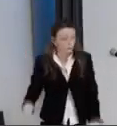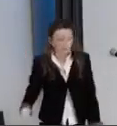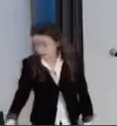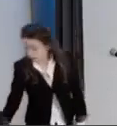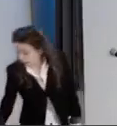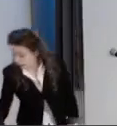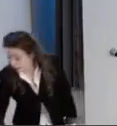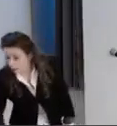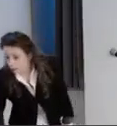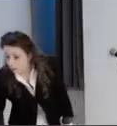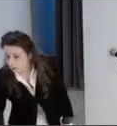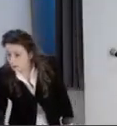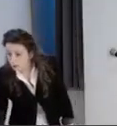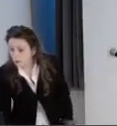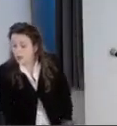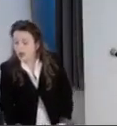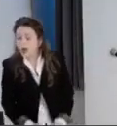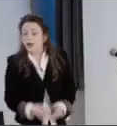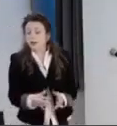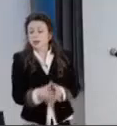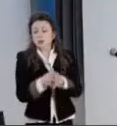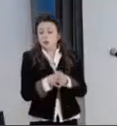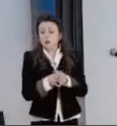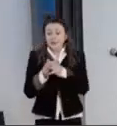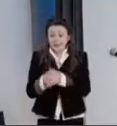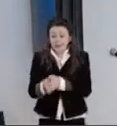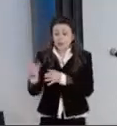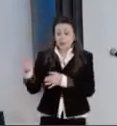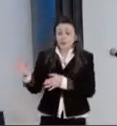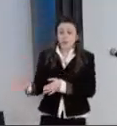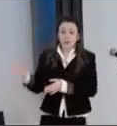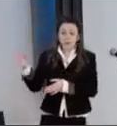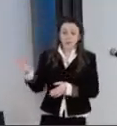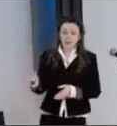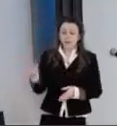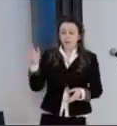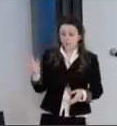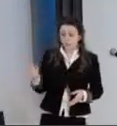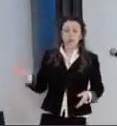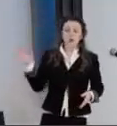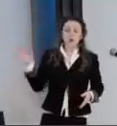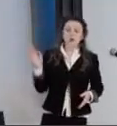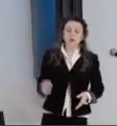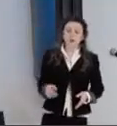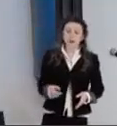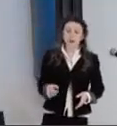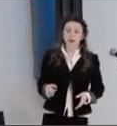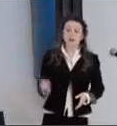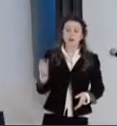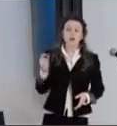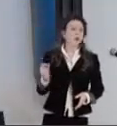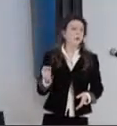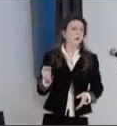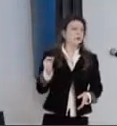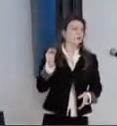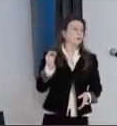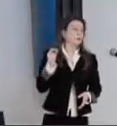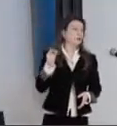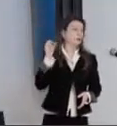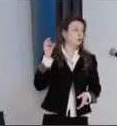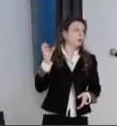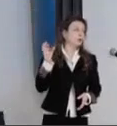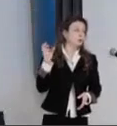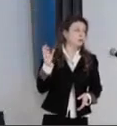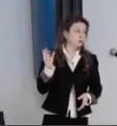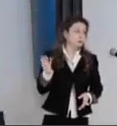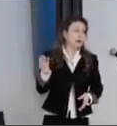resemble pheasant claws? I think it's also essential for the proper aesthetic appreciation of this necklace that we know it to be